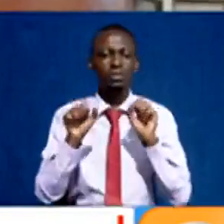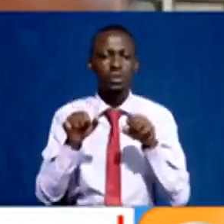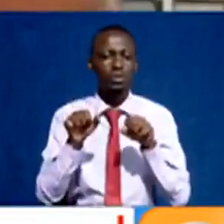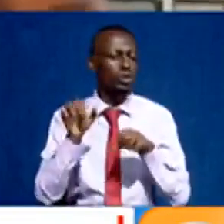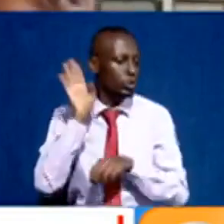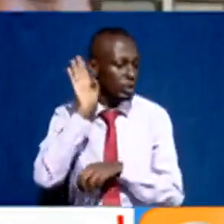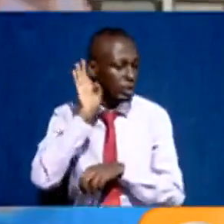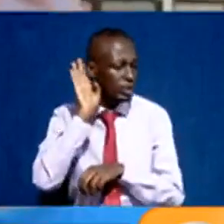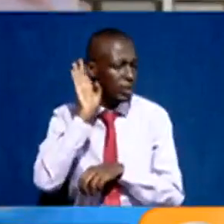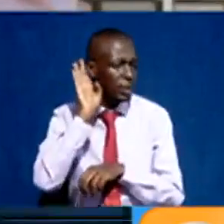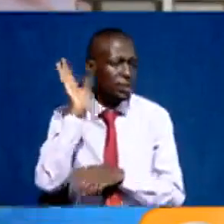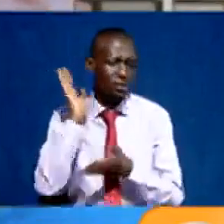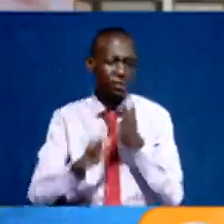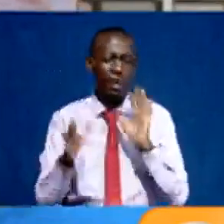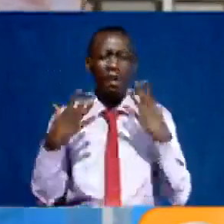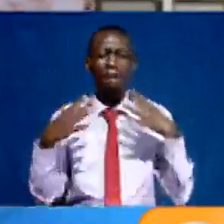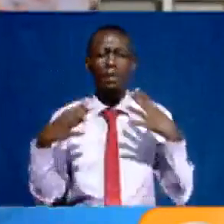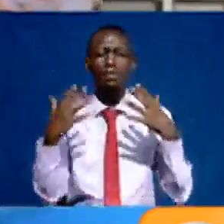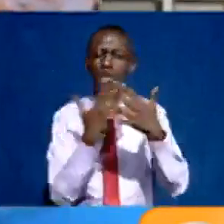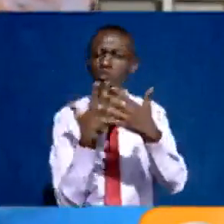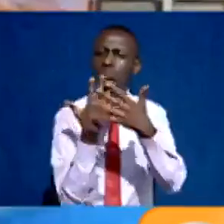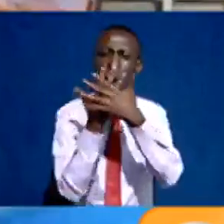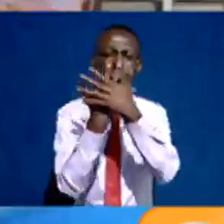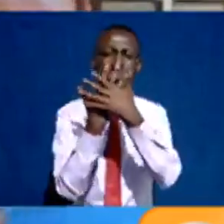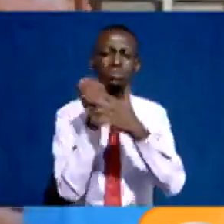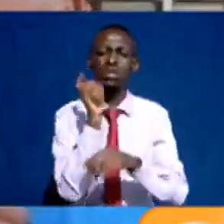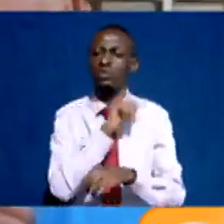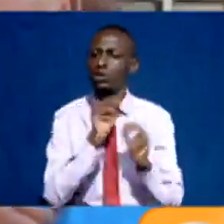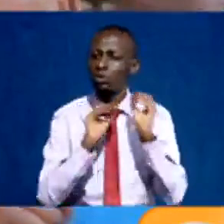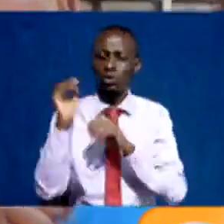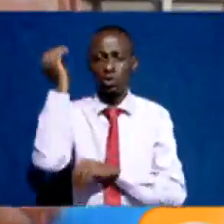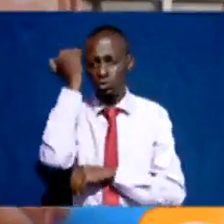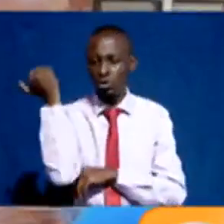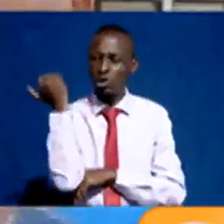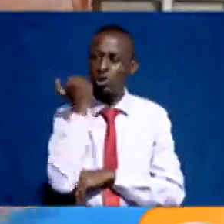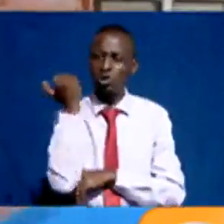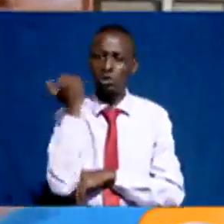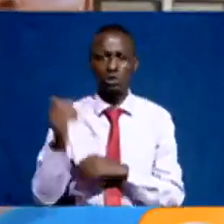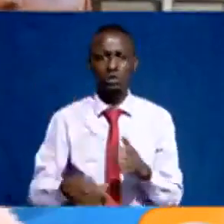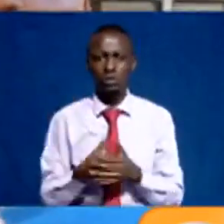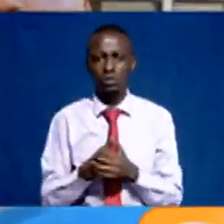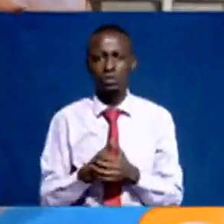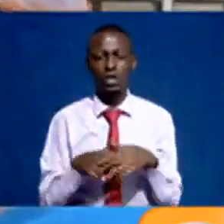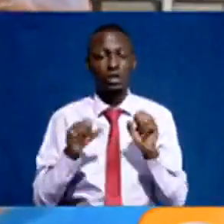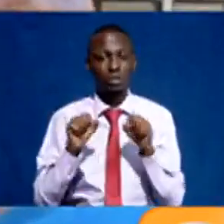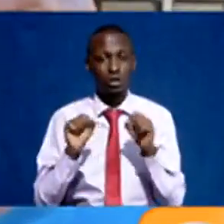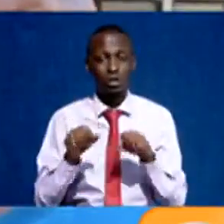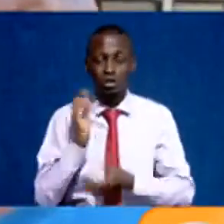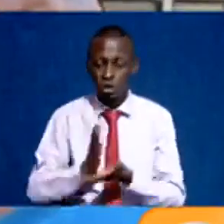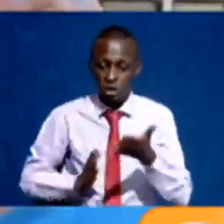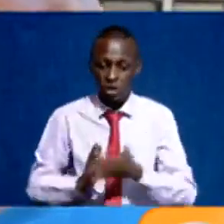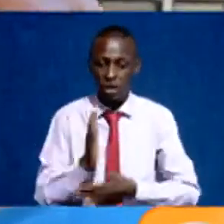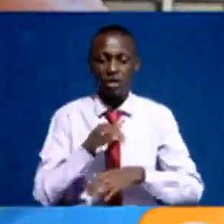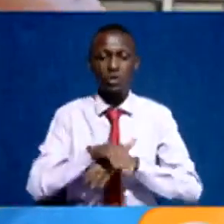ndani. Tusikie tu hata watu wanaenda justice inaendelea kufanya kasi yake, ndio tuone haki yetu hata